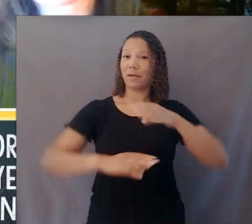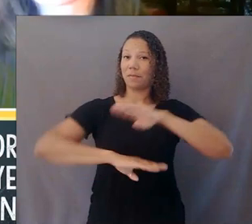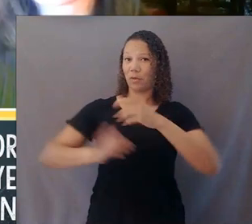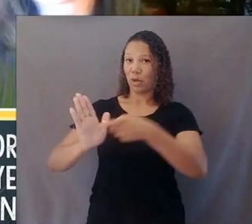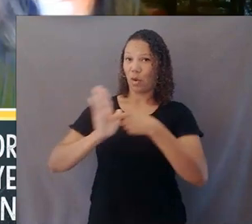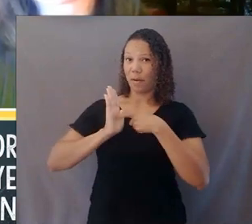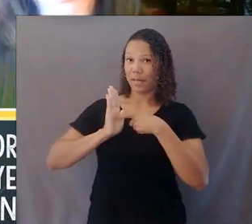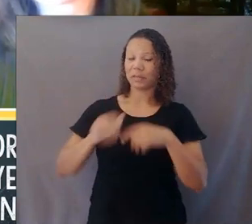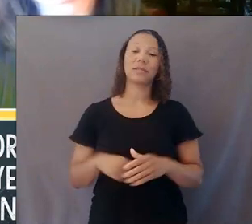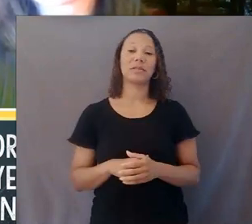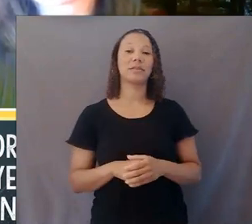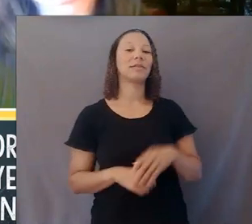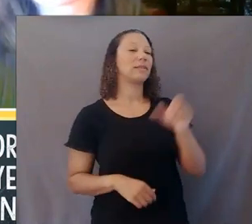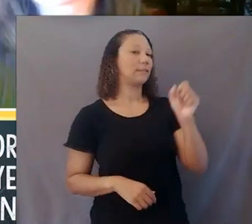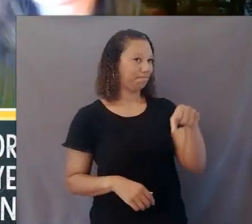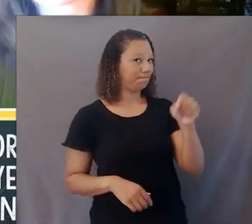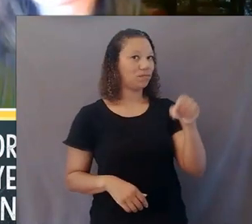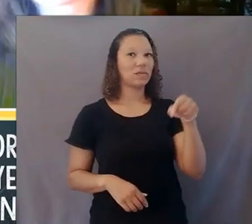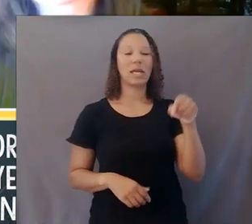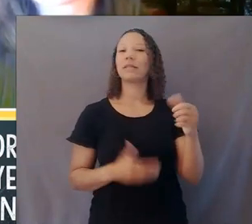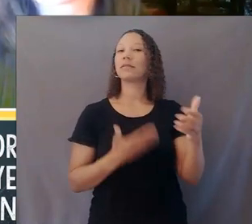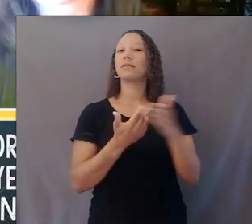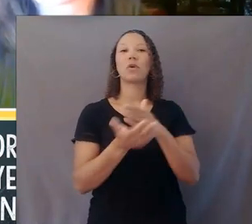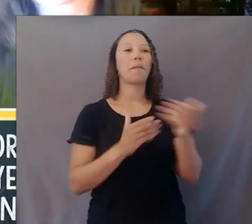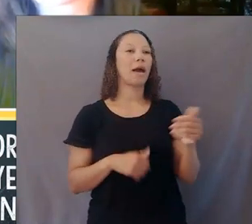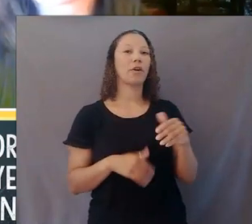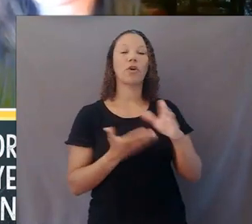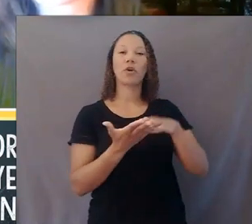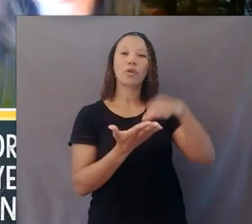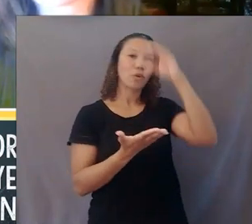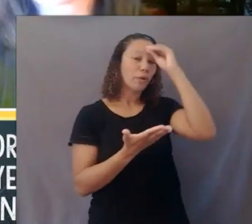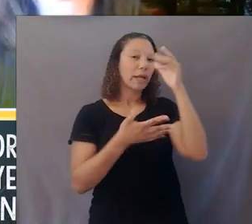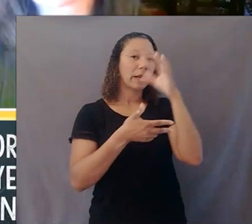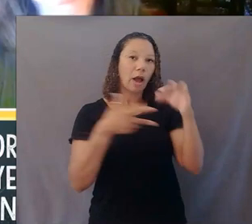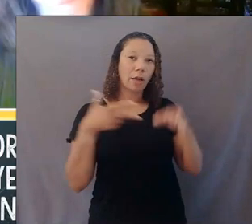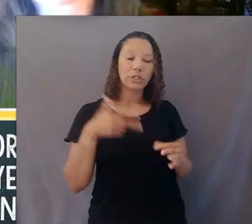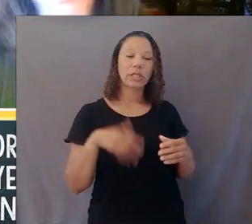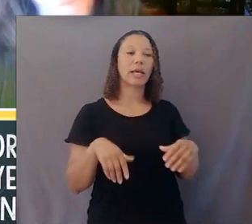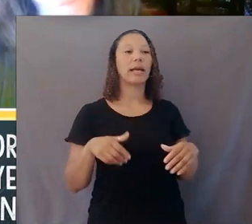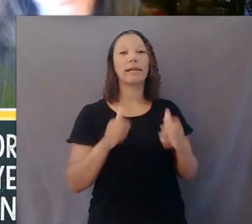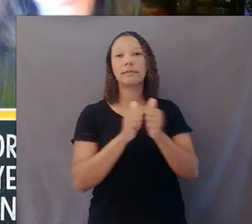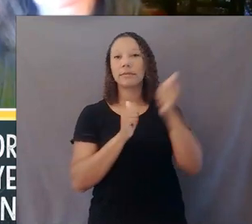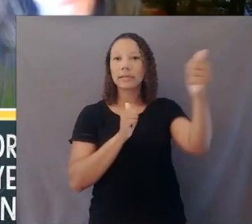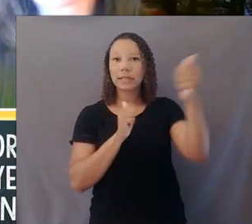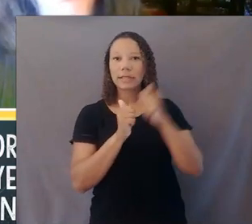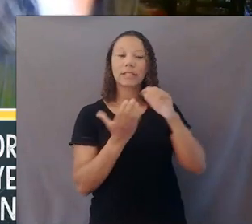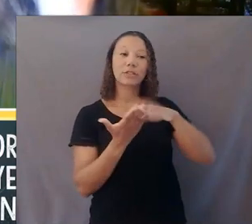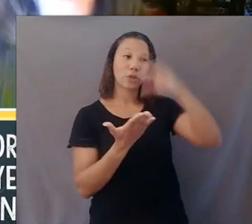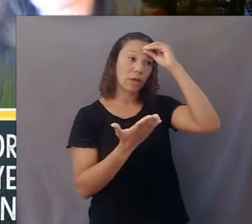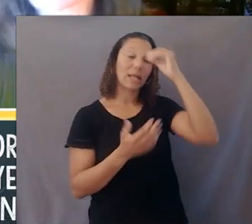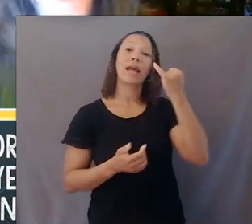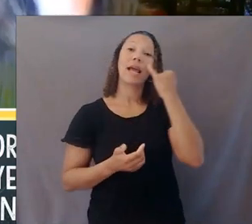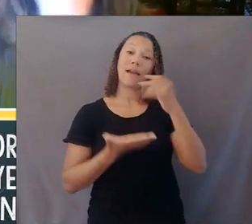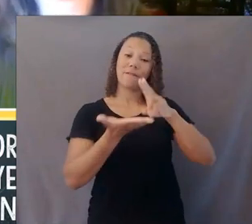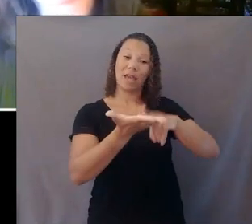Yes, regardless of the student's learning option, so whether fully distance learning, enrolled students for